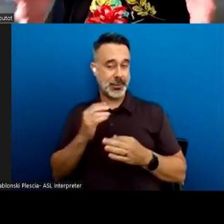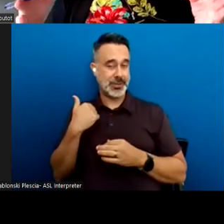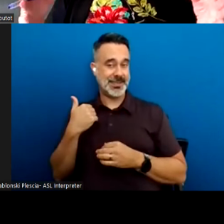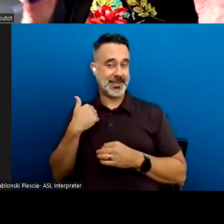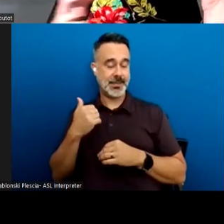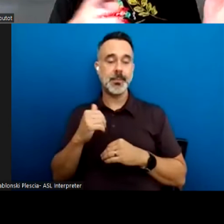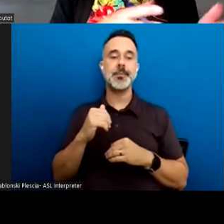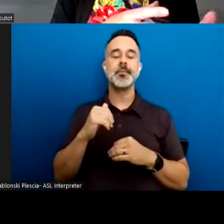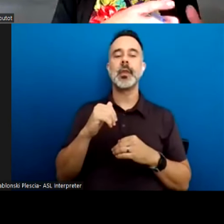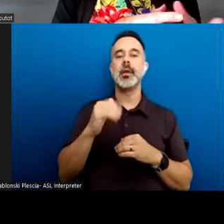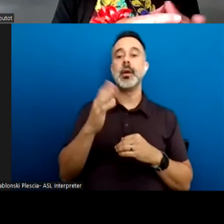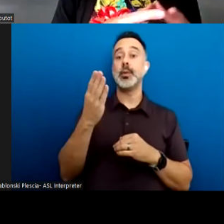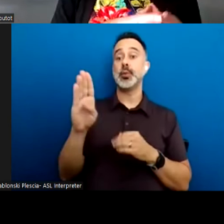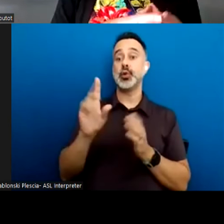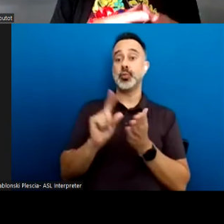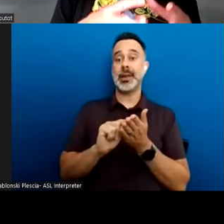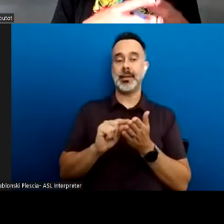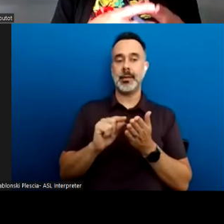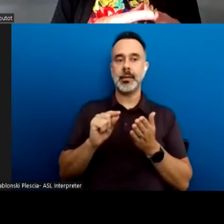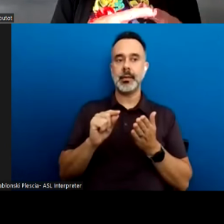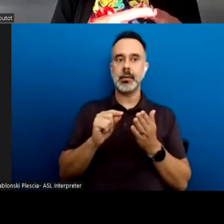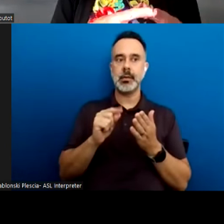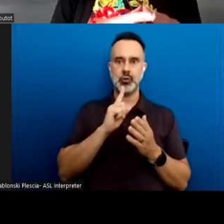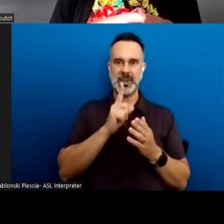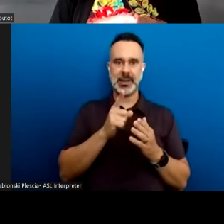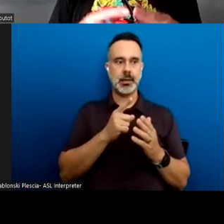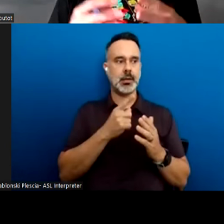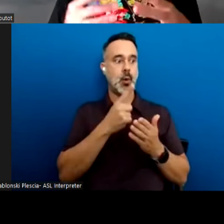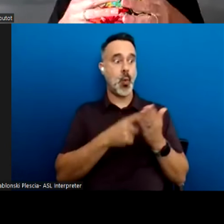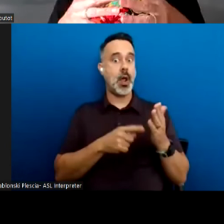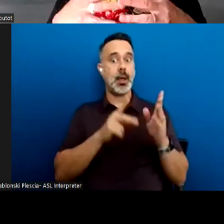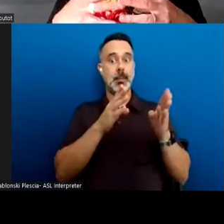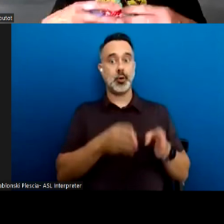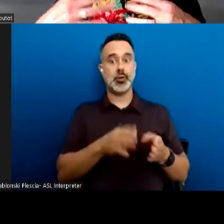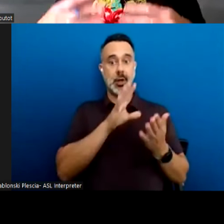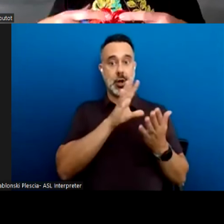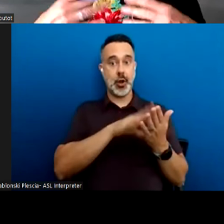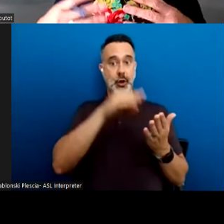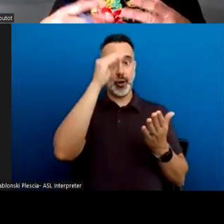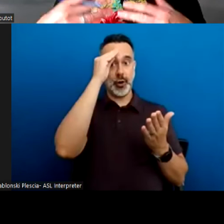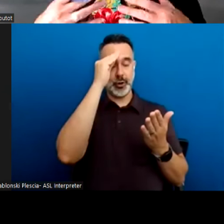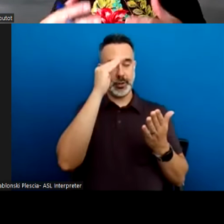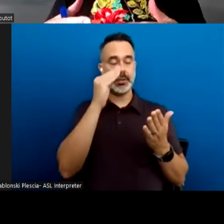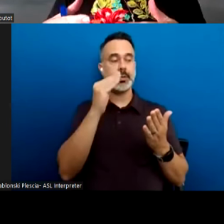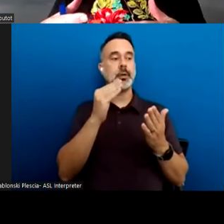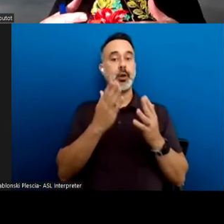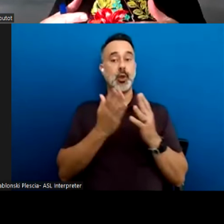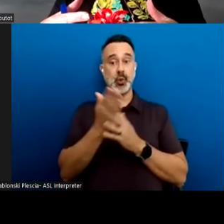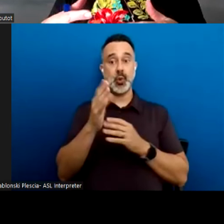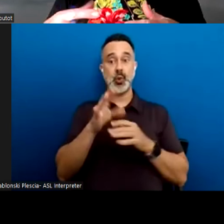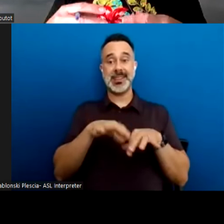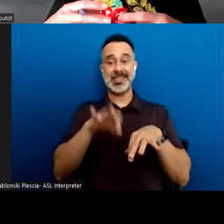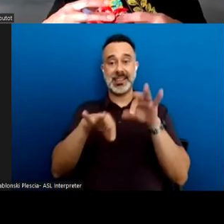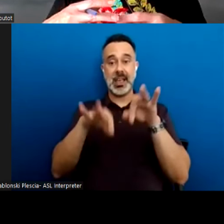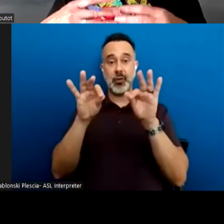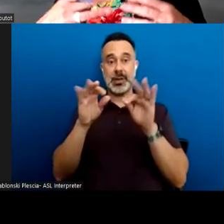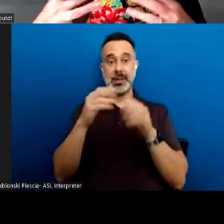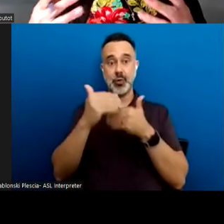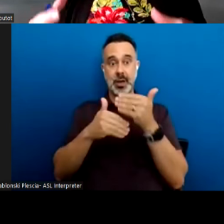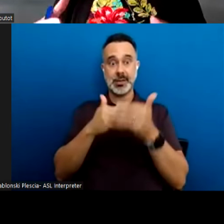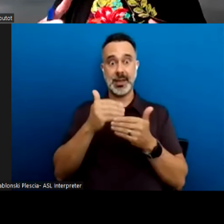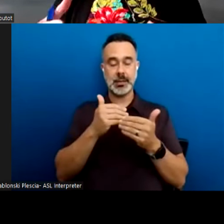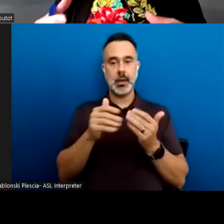the blueprint summarizes what somebody learns when they're going through that discovery process.